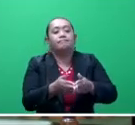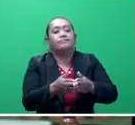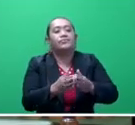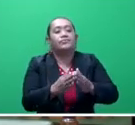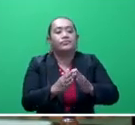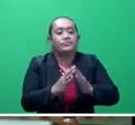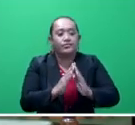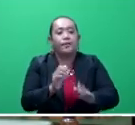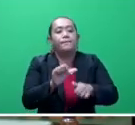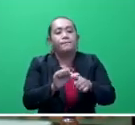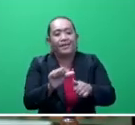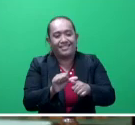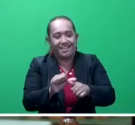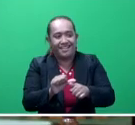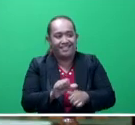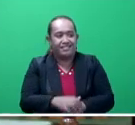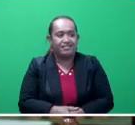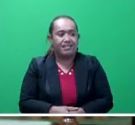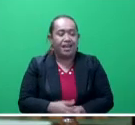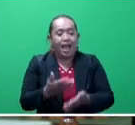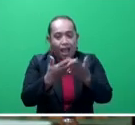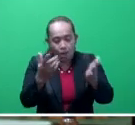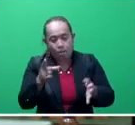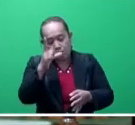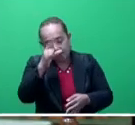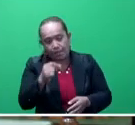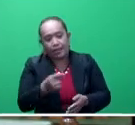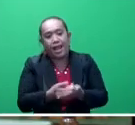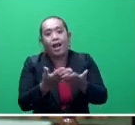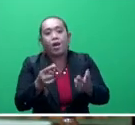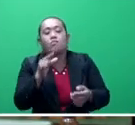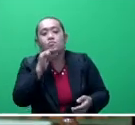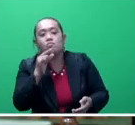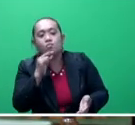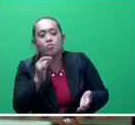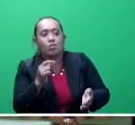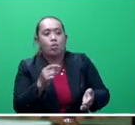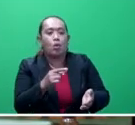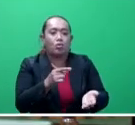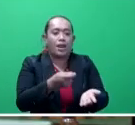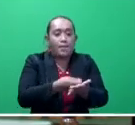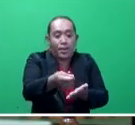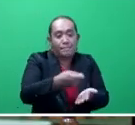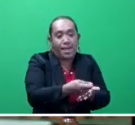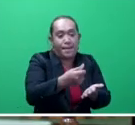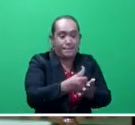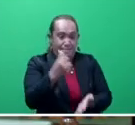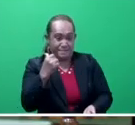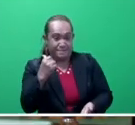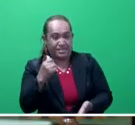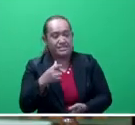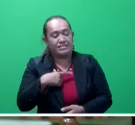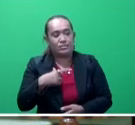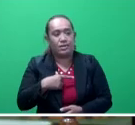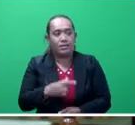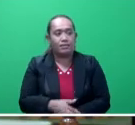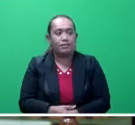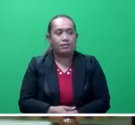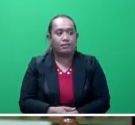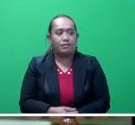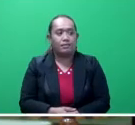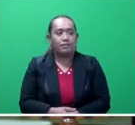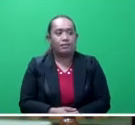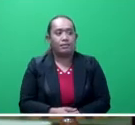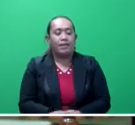if necessary, before they start the loan repayments from year 3 onwards. Mr. Speaker, sir, furthermore,